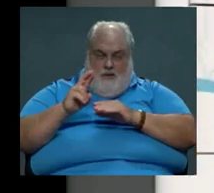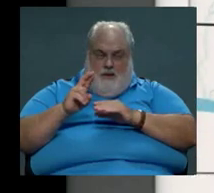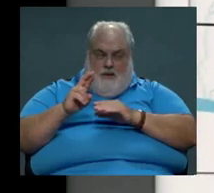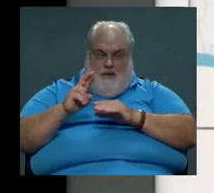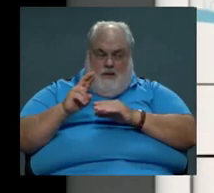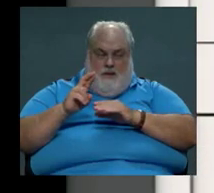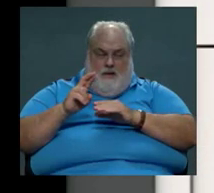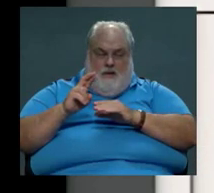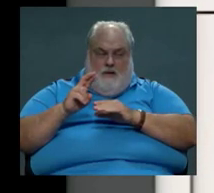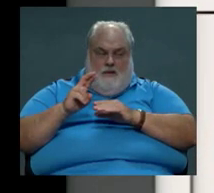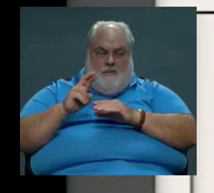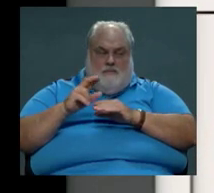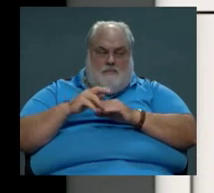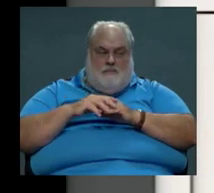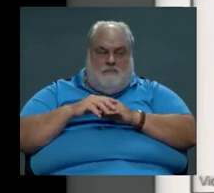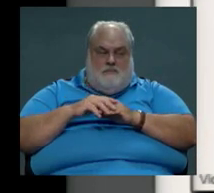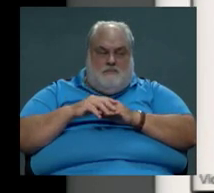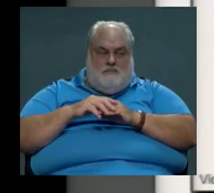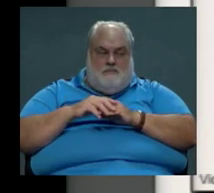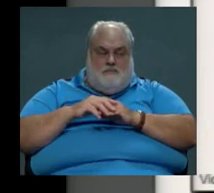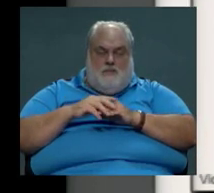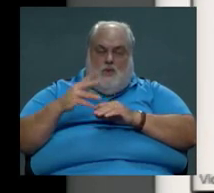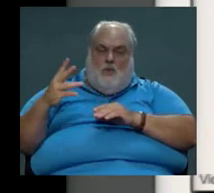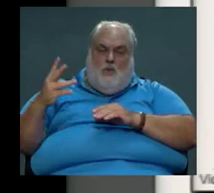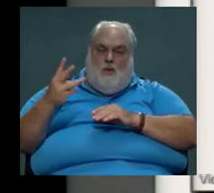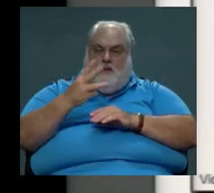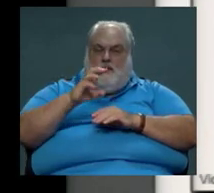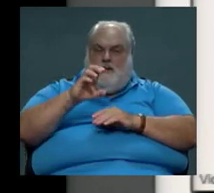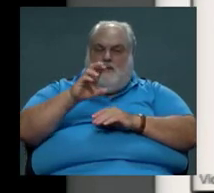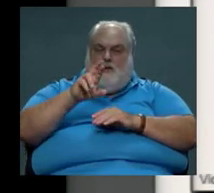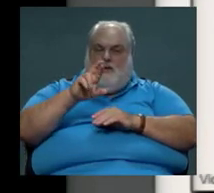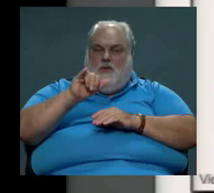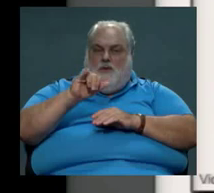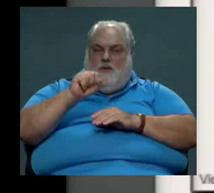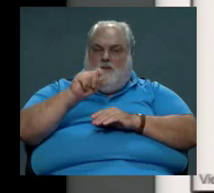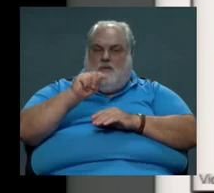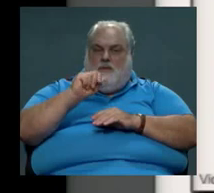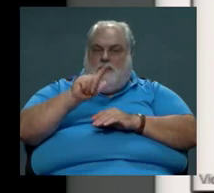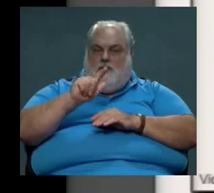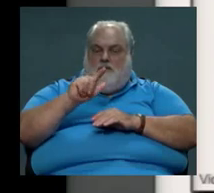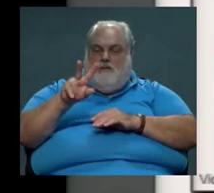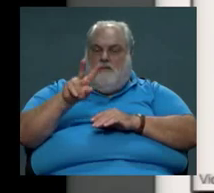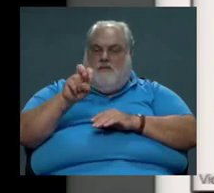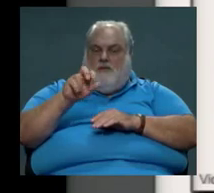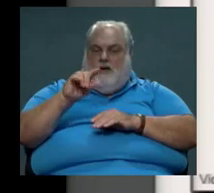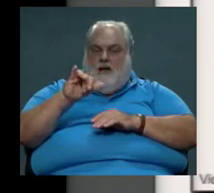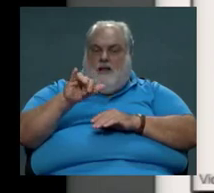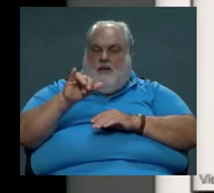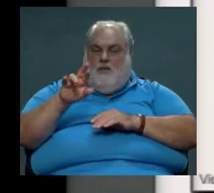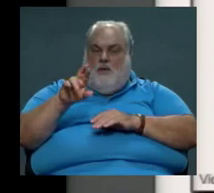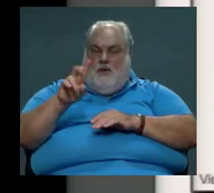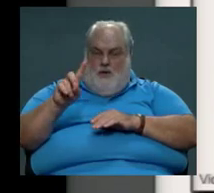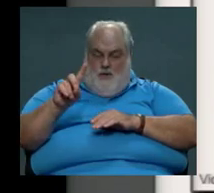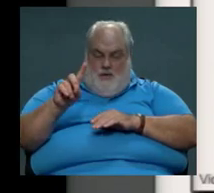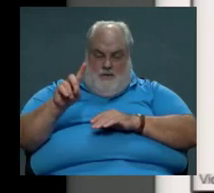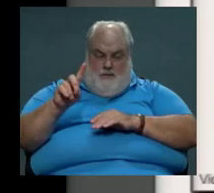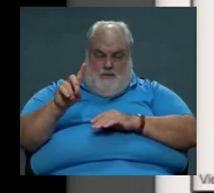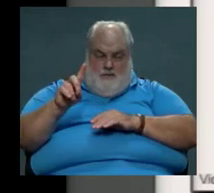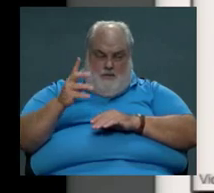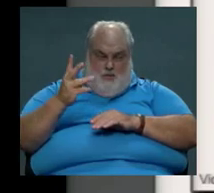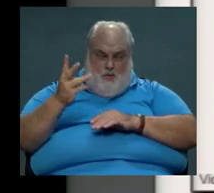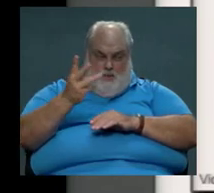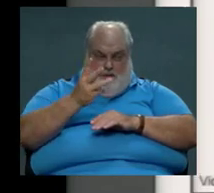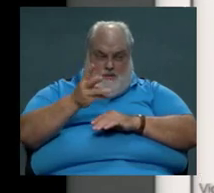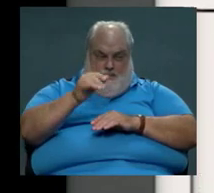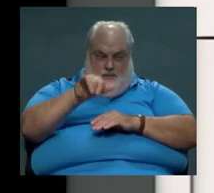vicinity map, it's out just west of Crystal Valley Road. Crystal Valley ends, and so it's just west of